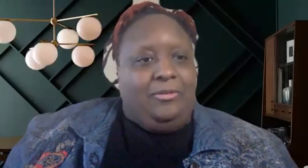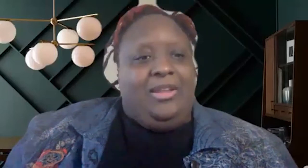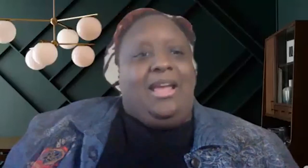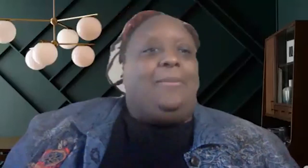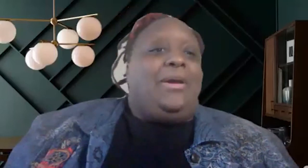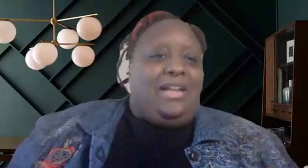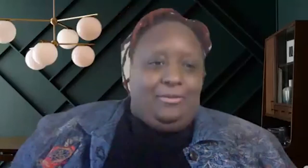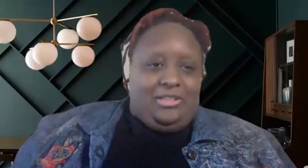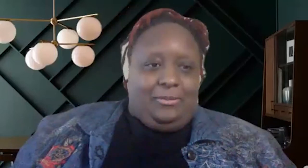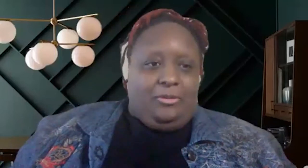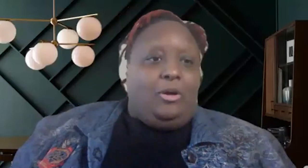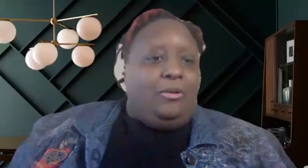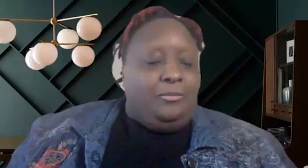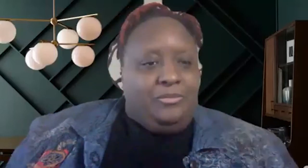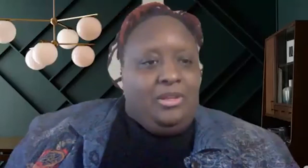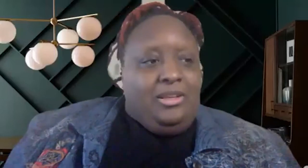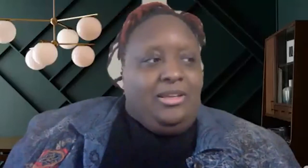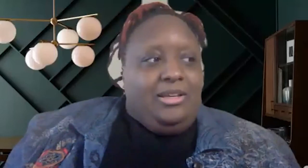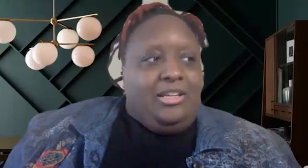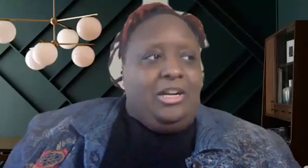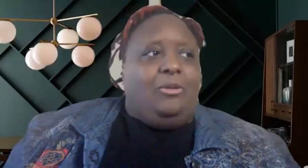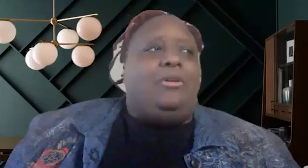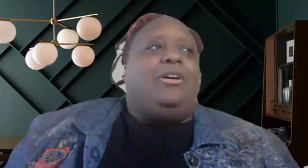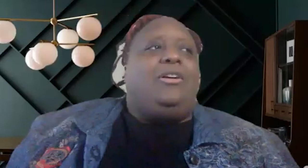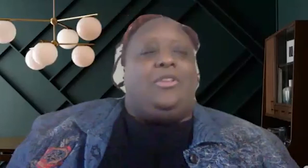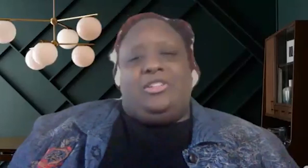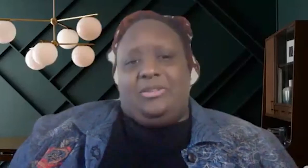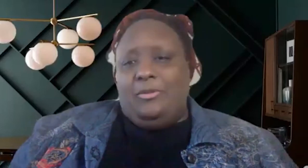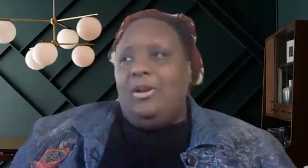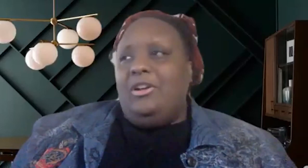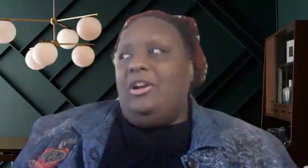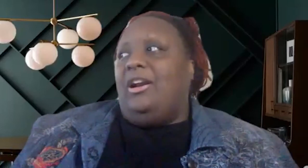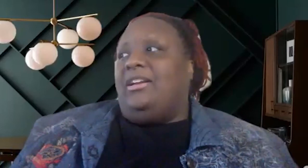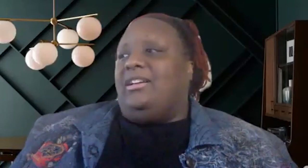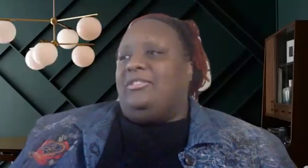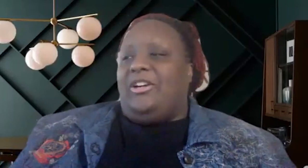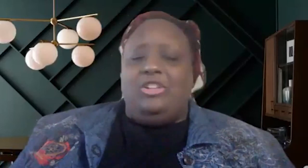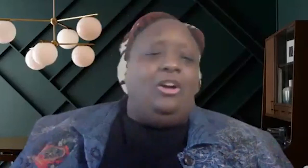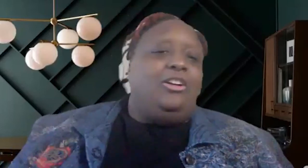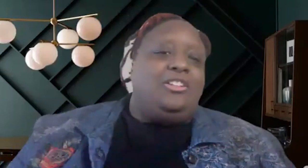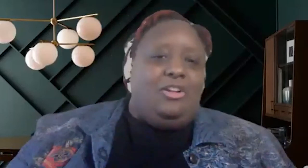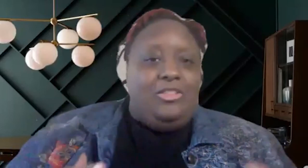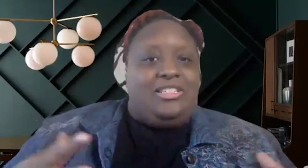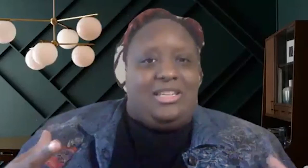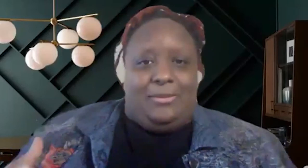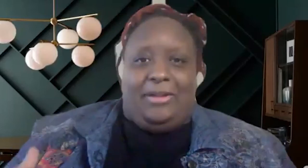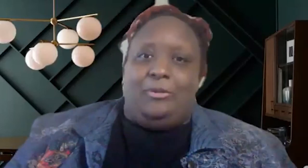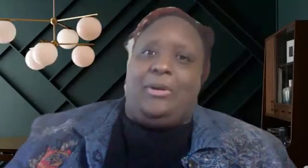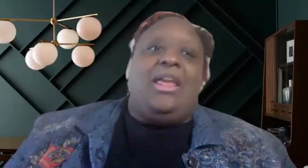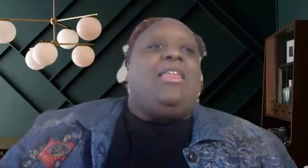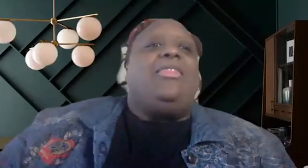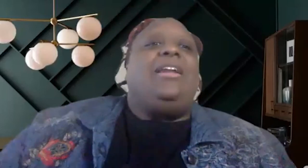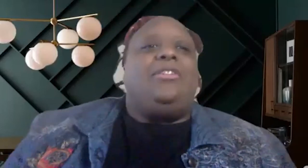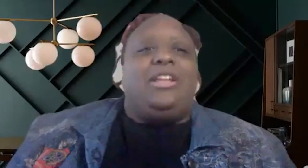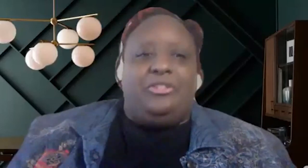people? And my dad would tell me, well, you know, there's Stevie Wonder and Ray Charles and all these disabled Black folk,